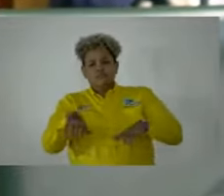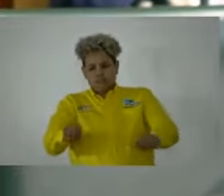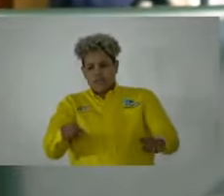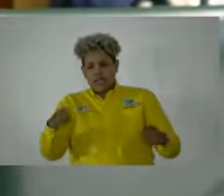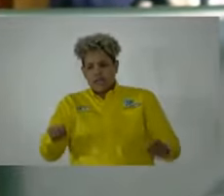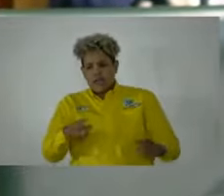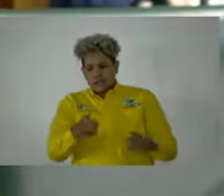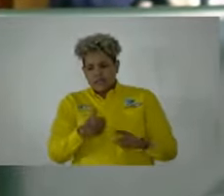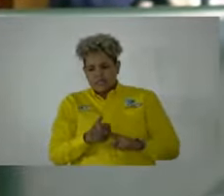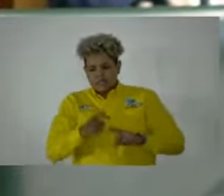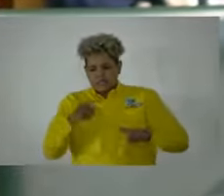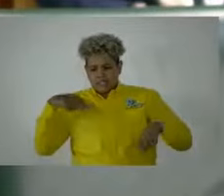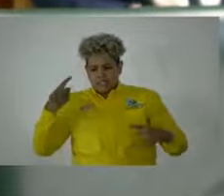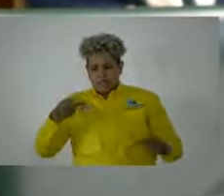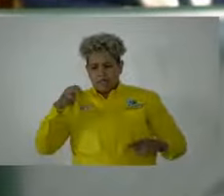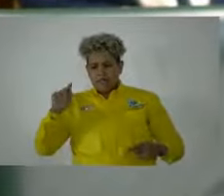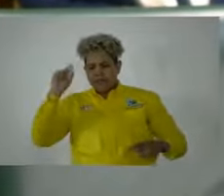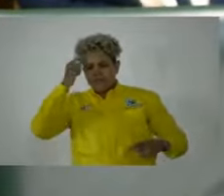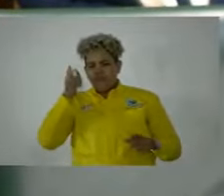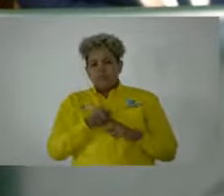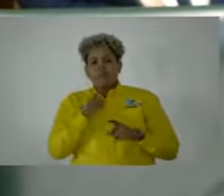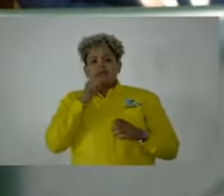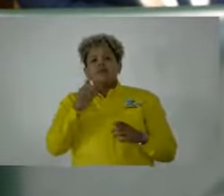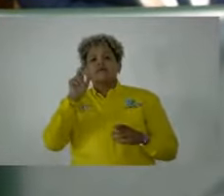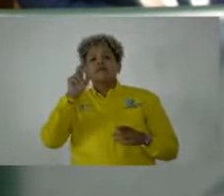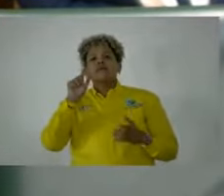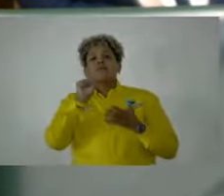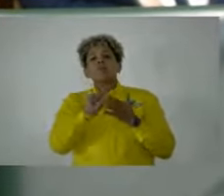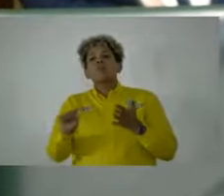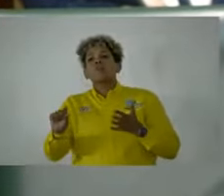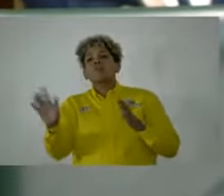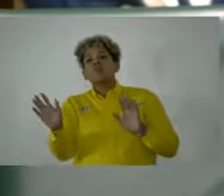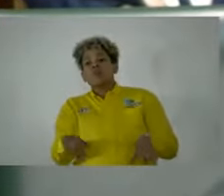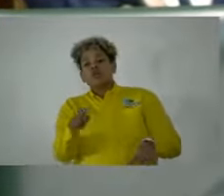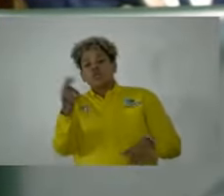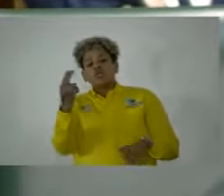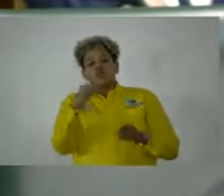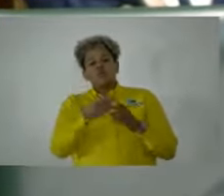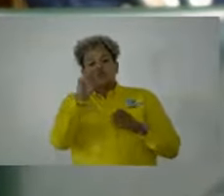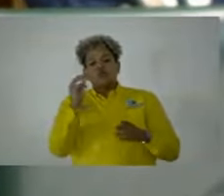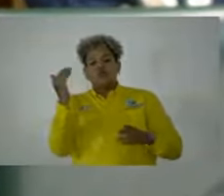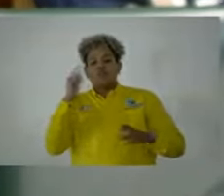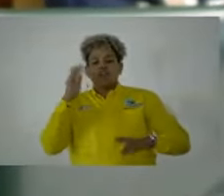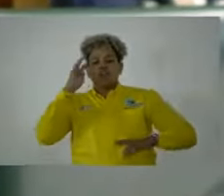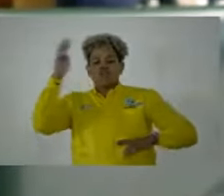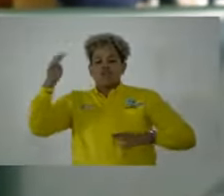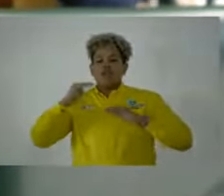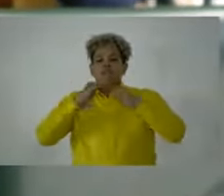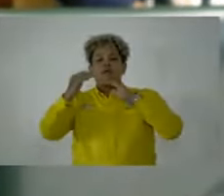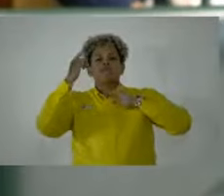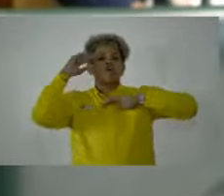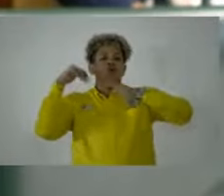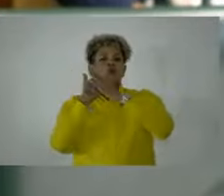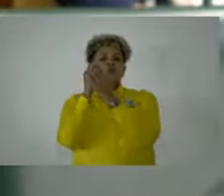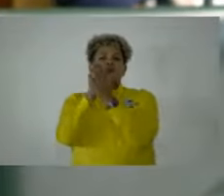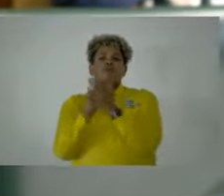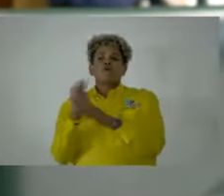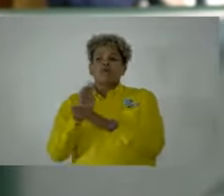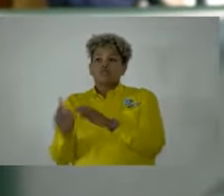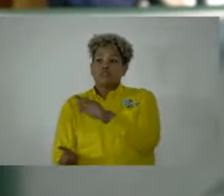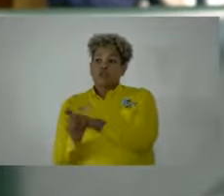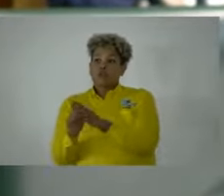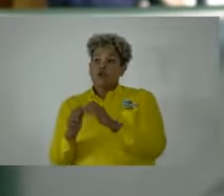taken since the PNP government decriminalized its use in 2015 and created a platform for a new lawful industry to